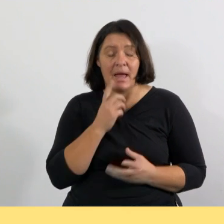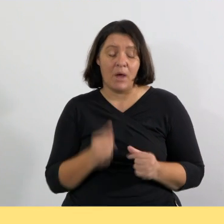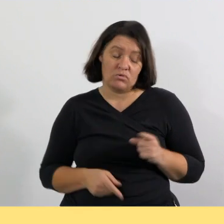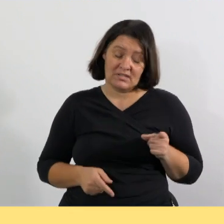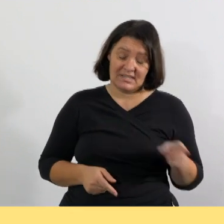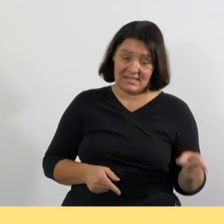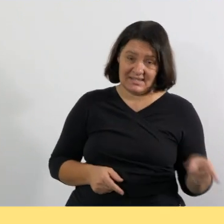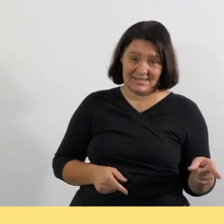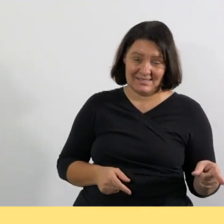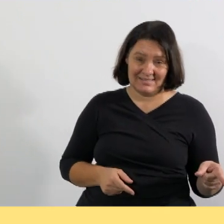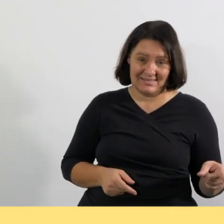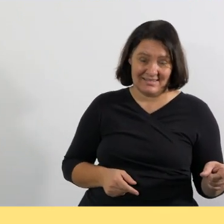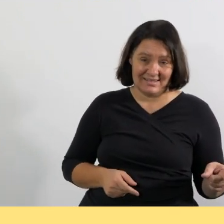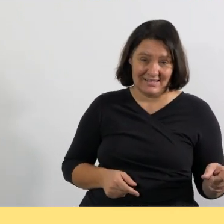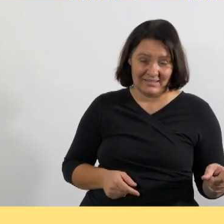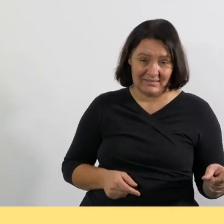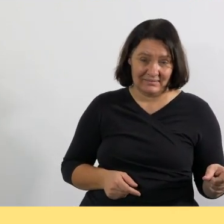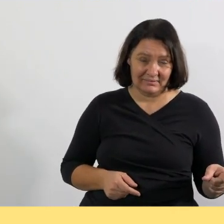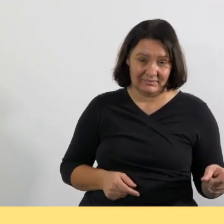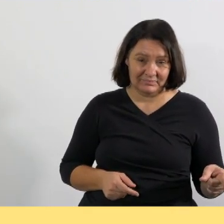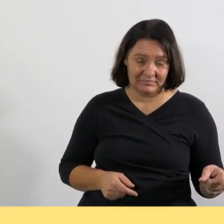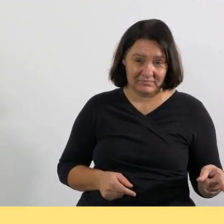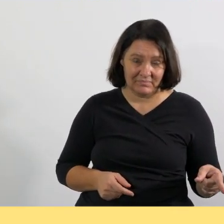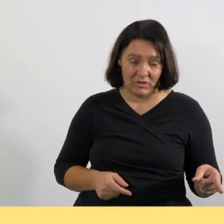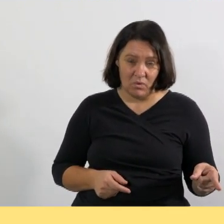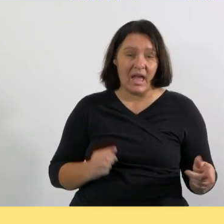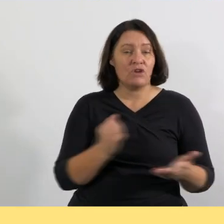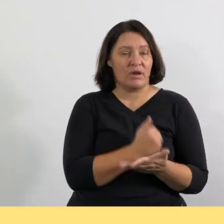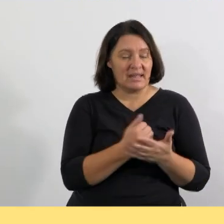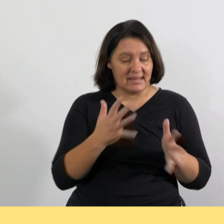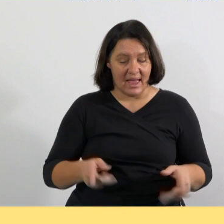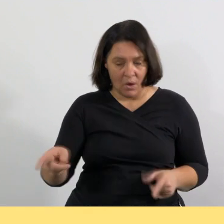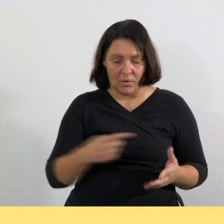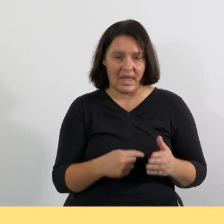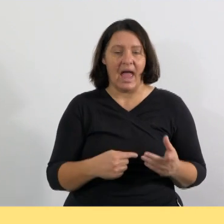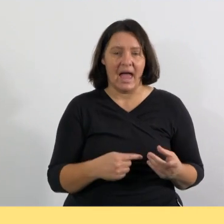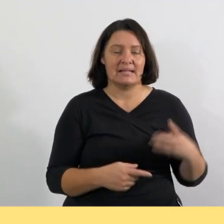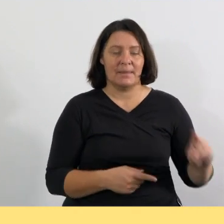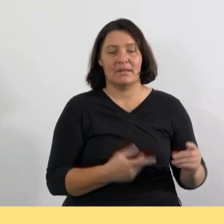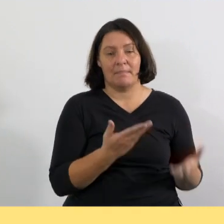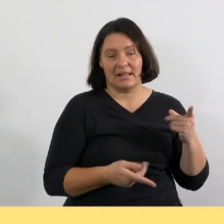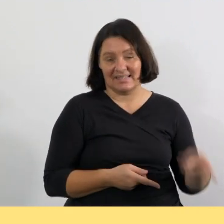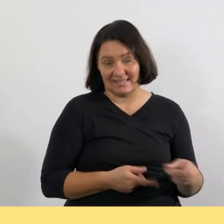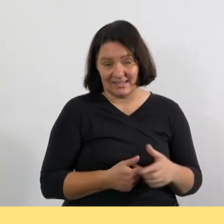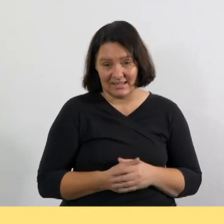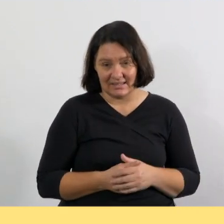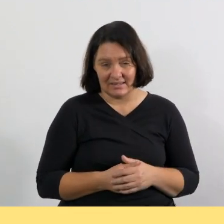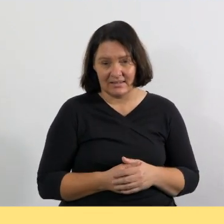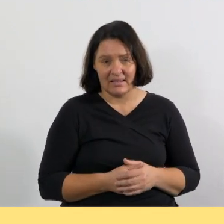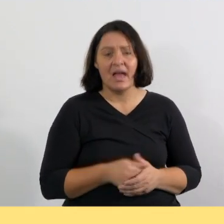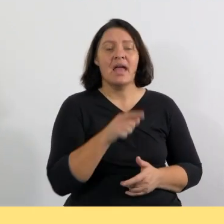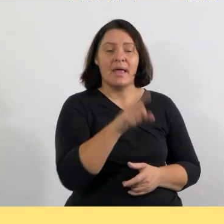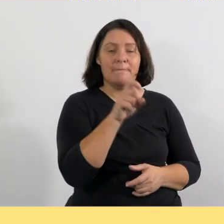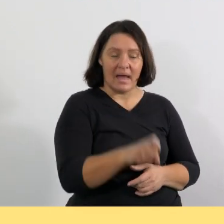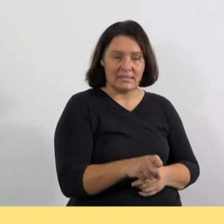will appear on the debit side. A creditor with a debit balance, there is the debit balance.